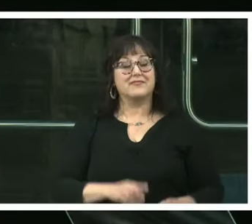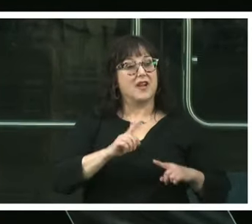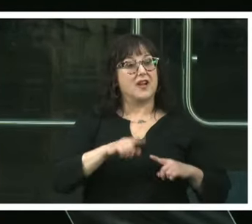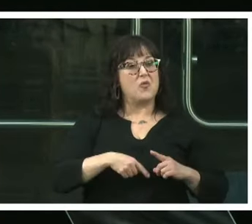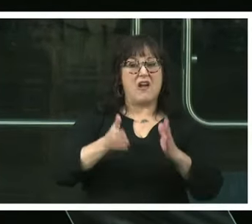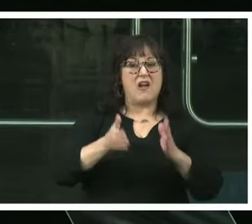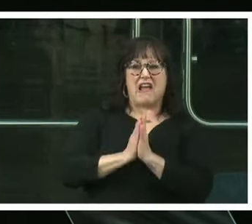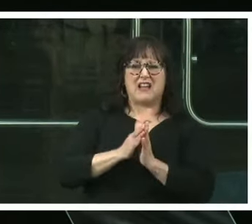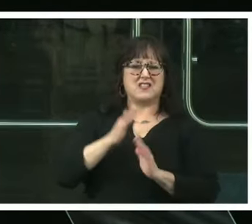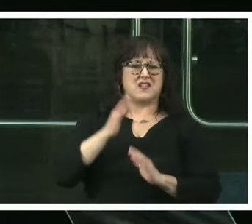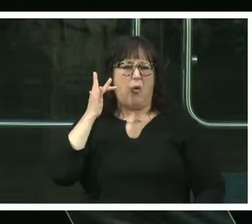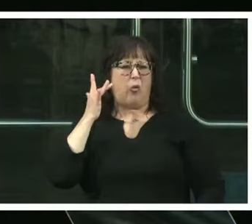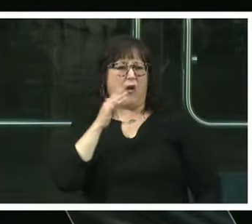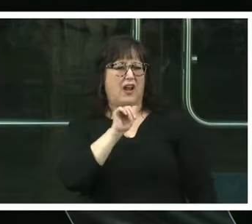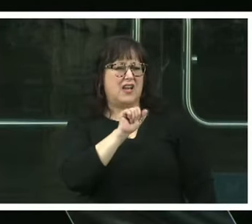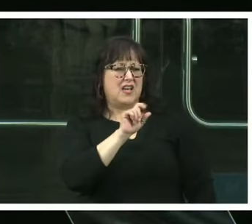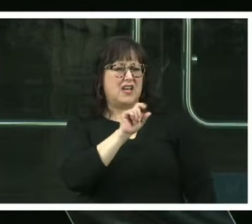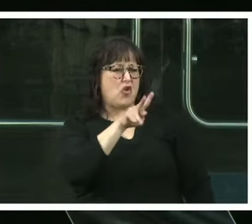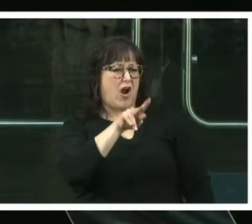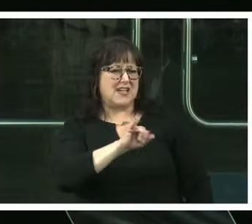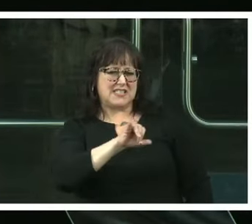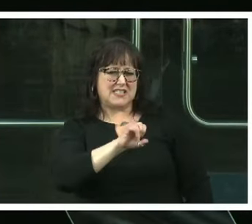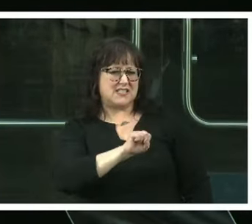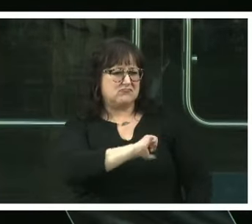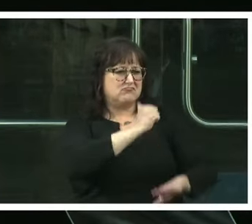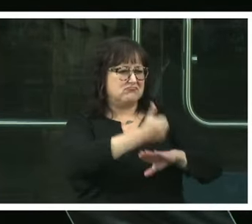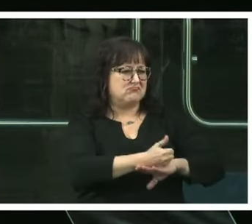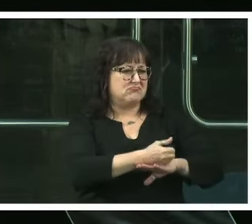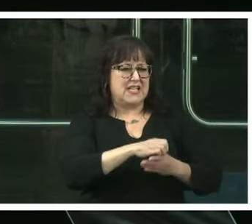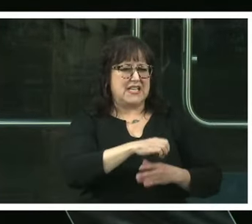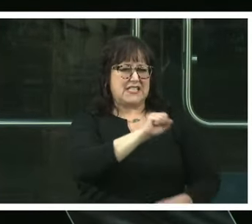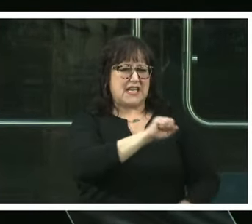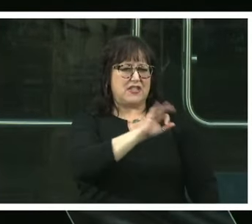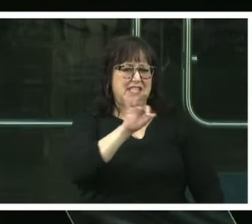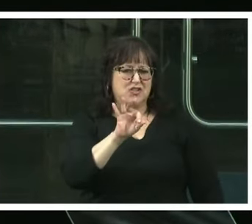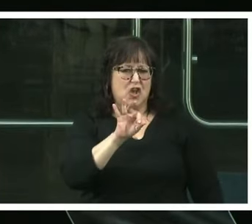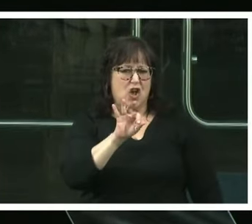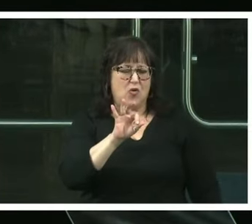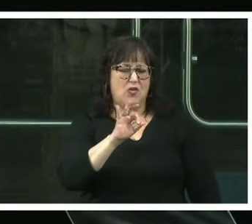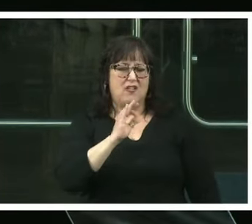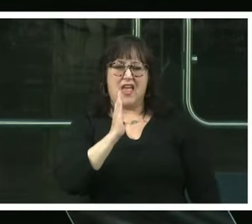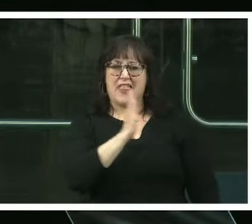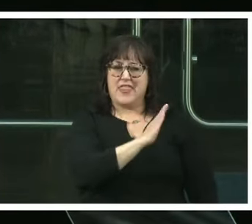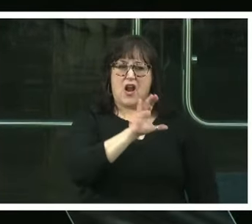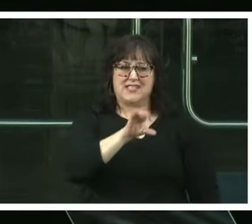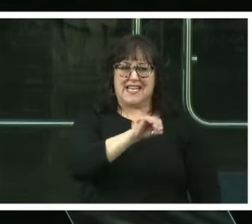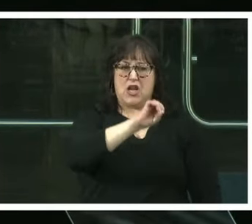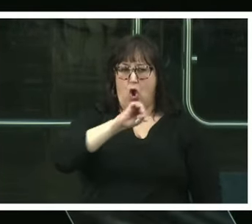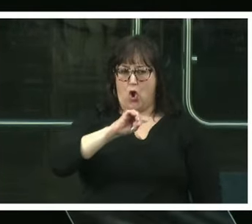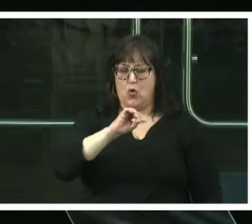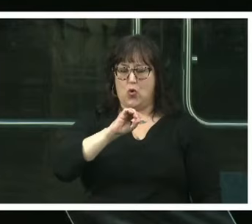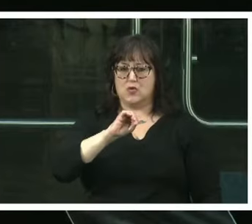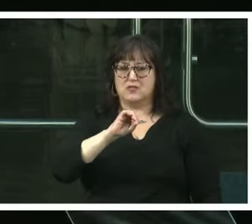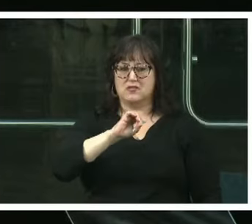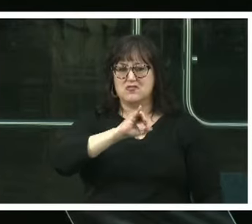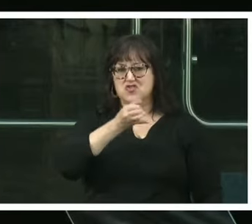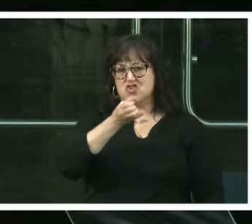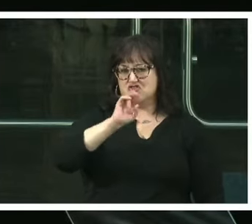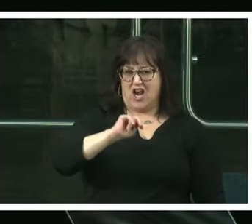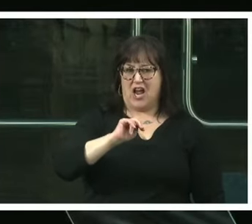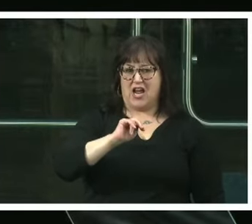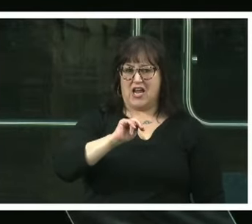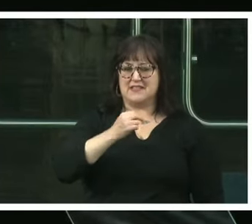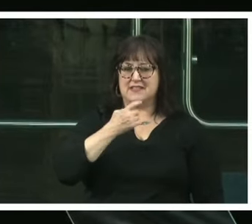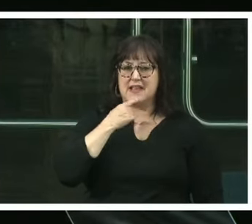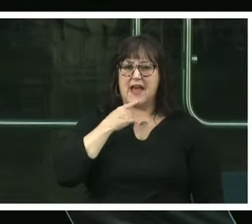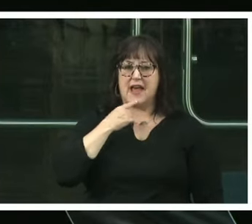When asked why Astranis is located in San Francisco, their CEO, John Gredmark, pointed to the